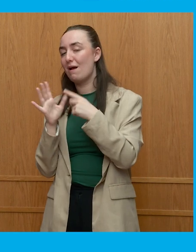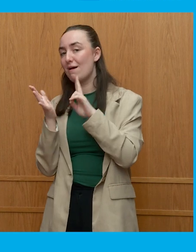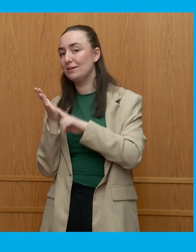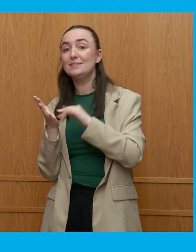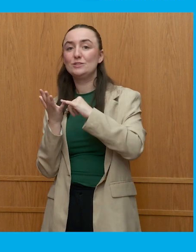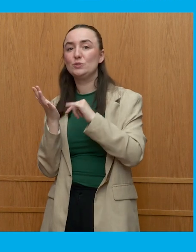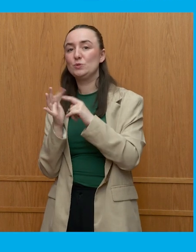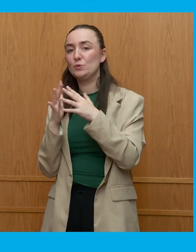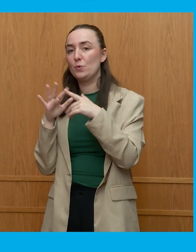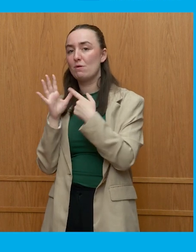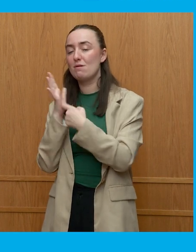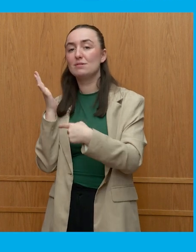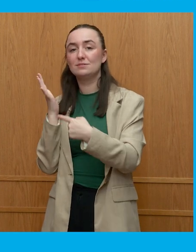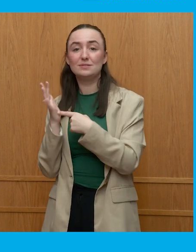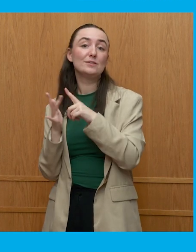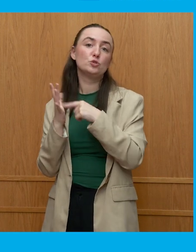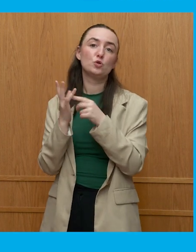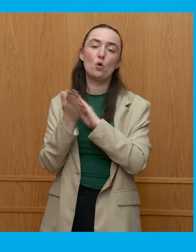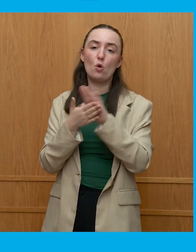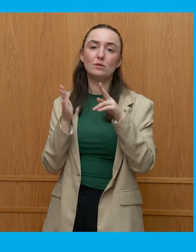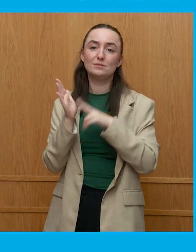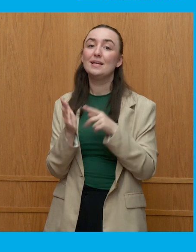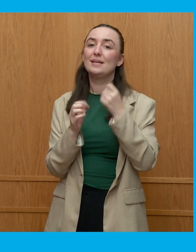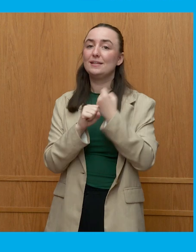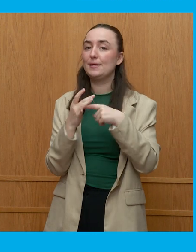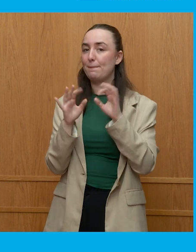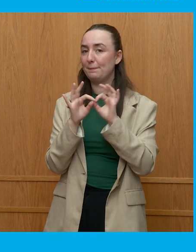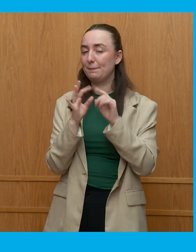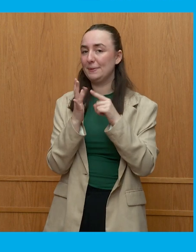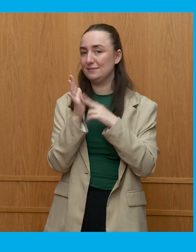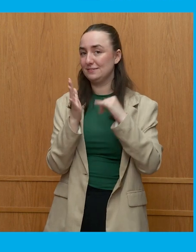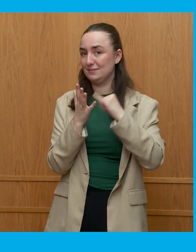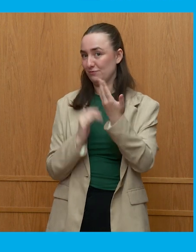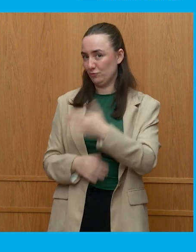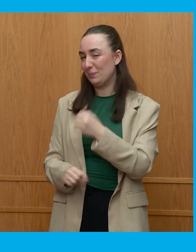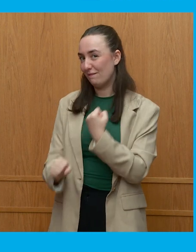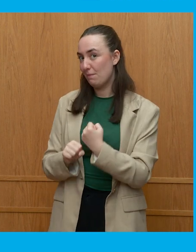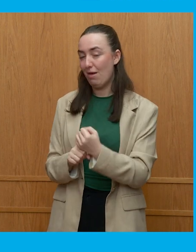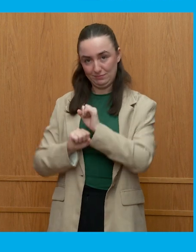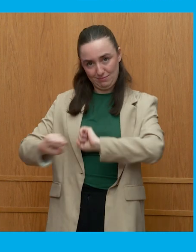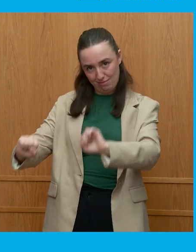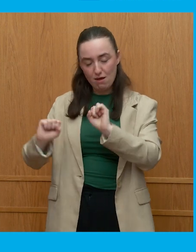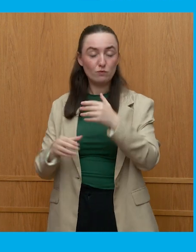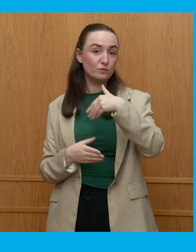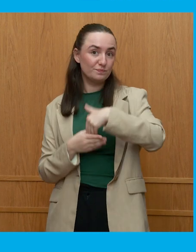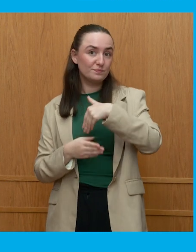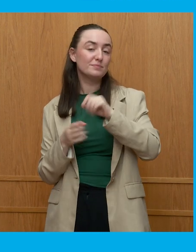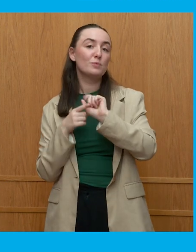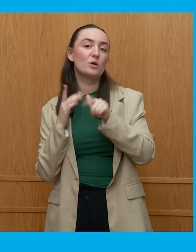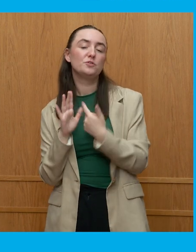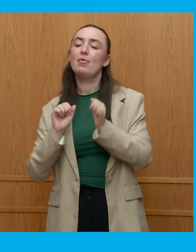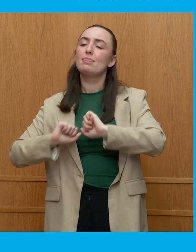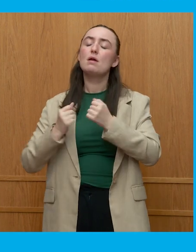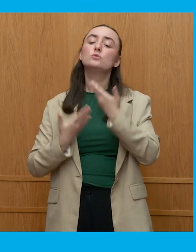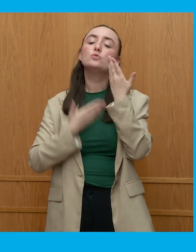Gibbons' role from the government side, and I think there's a story that has to come out. I mean, it's a very sort of wide